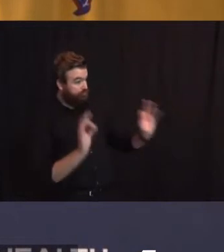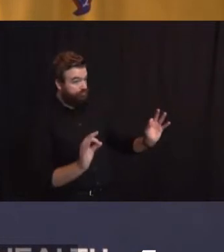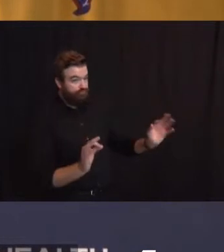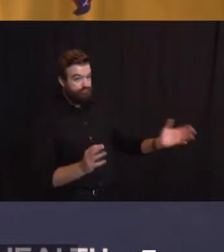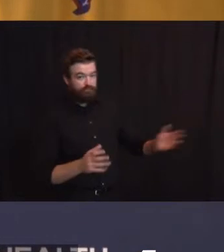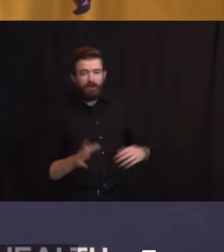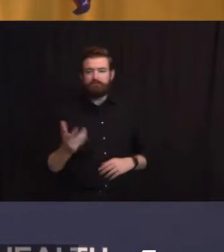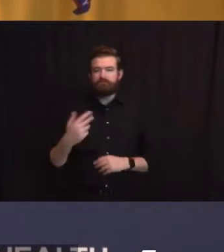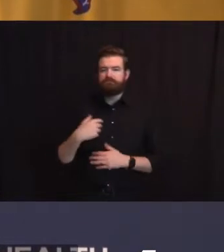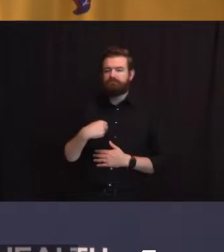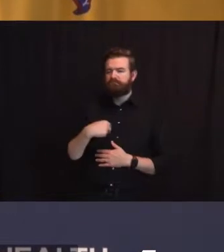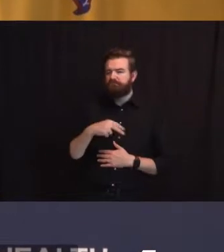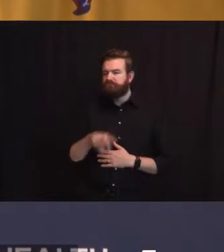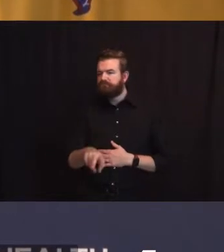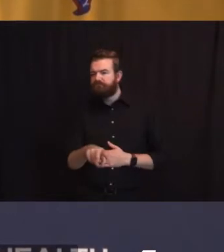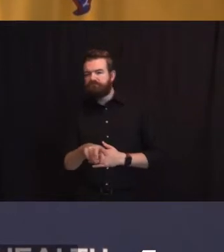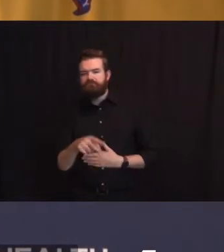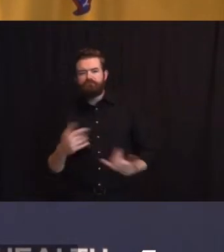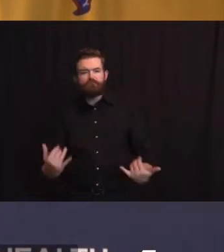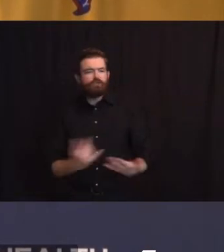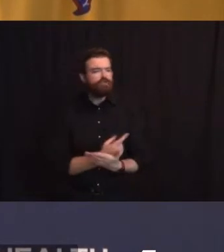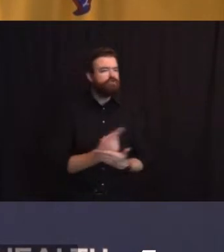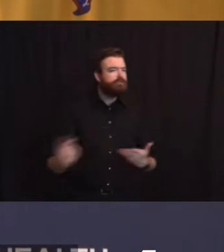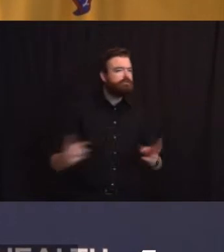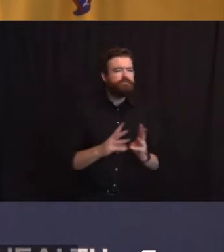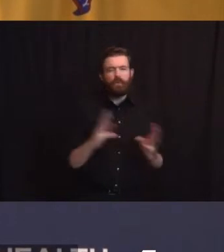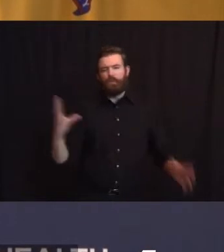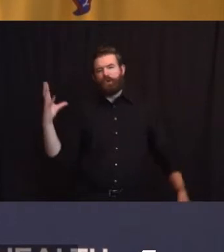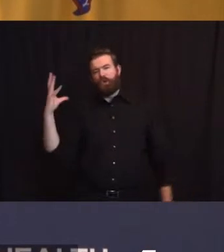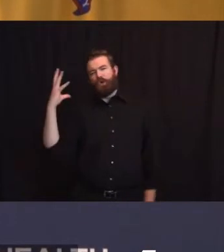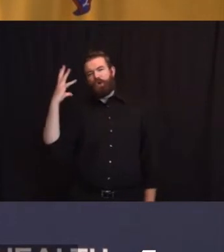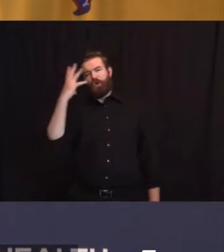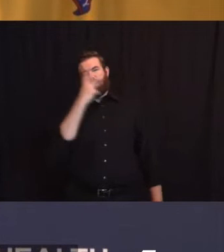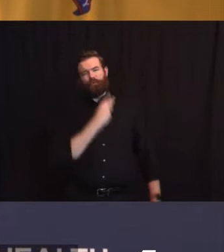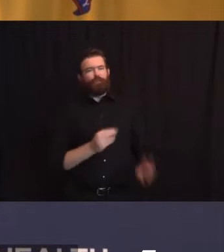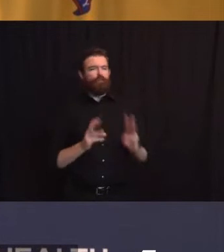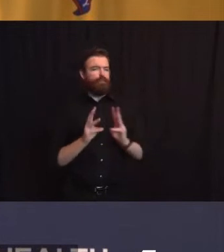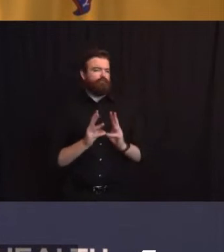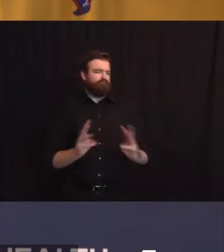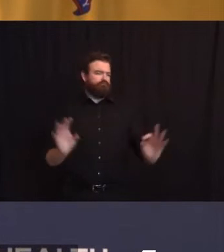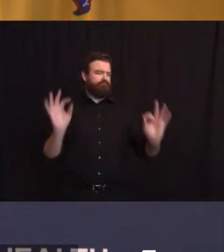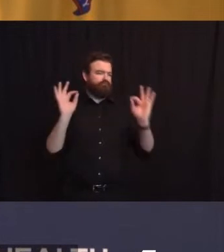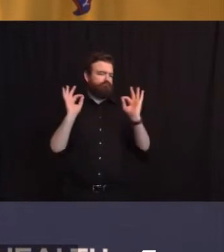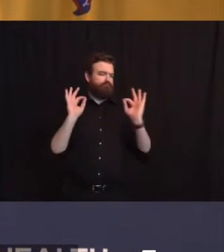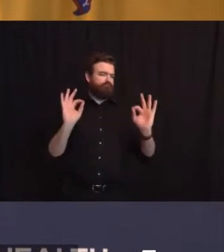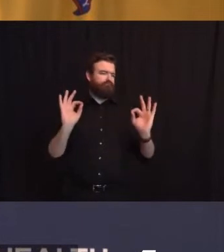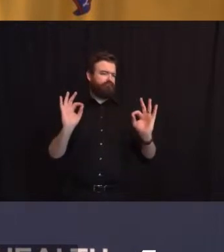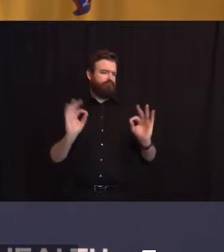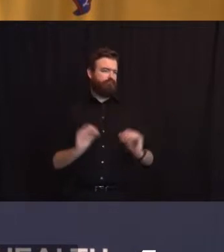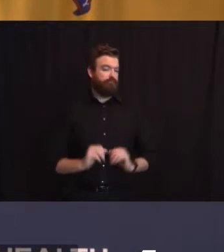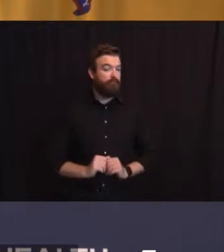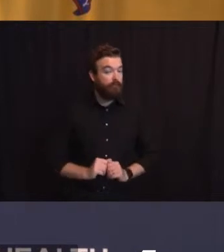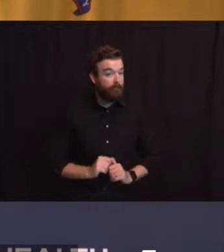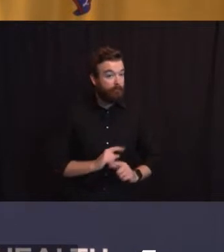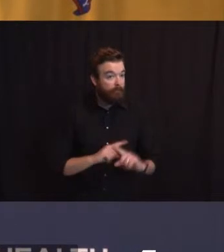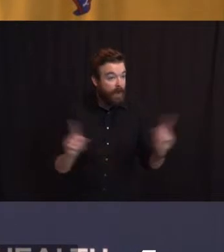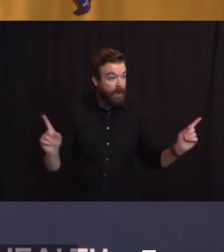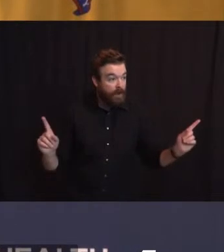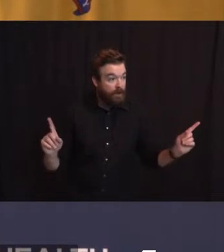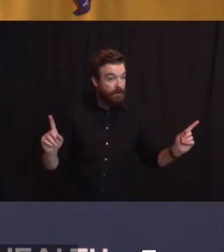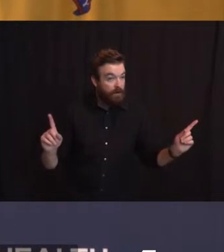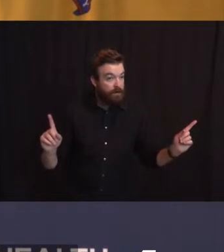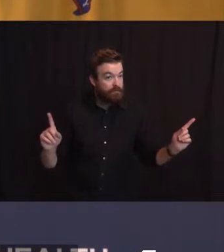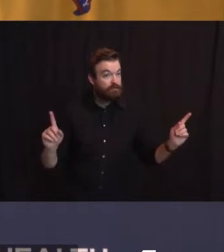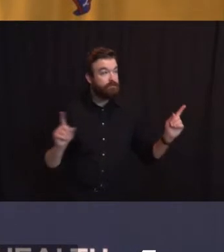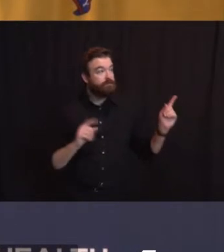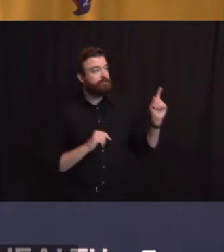week where we had as good a forecast. However, that also means it's not hospitable for the forest fire reality,